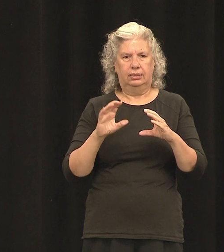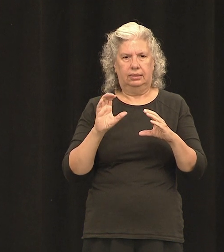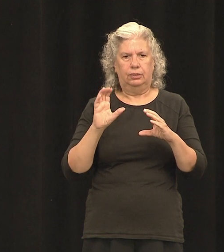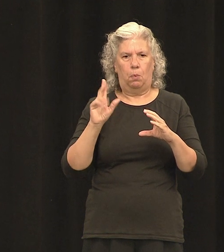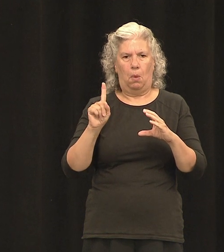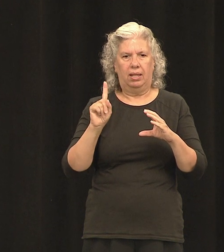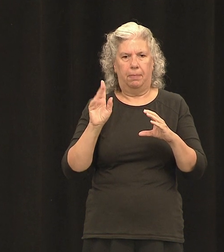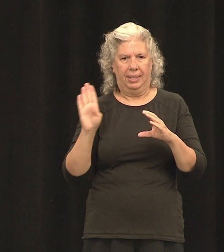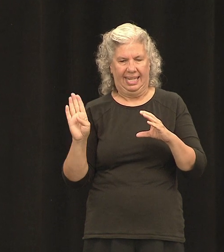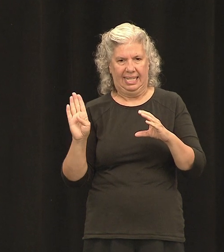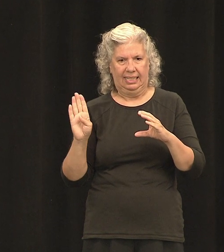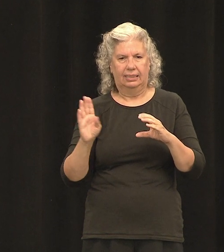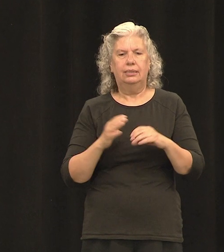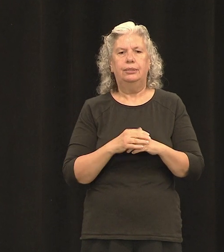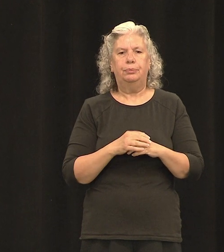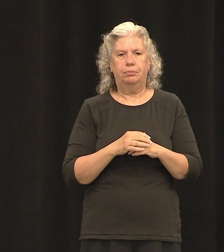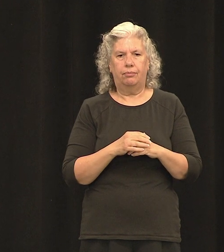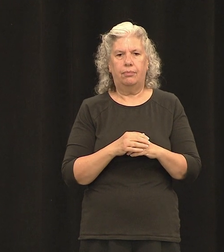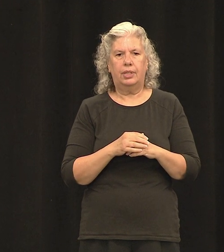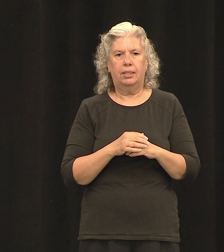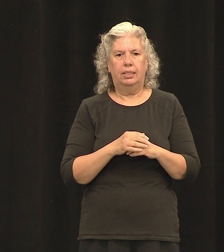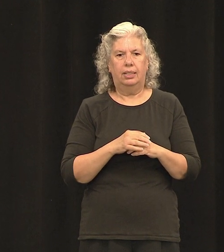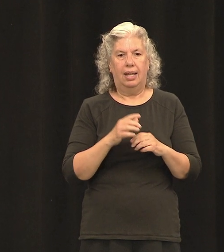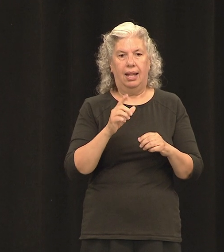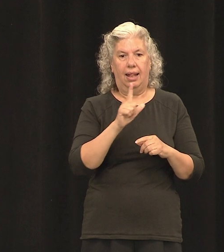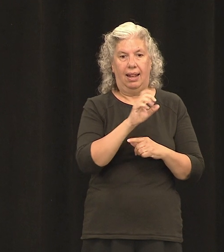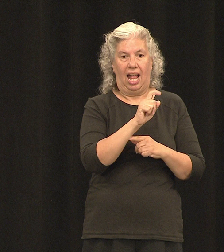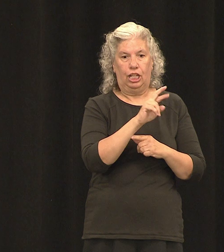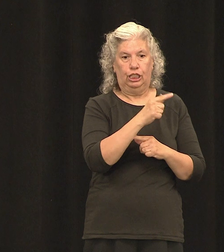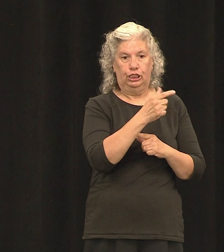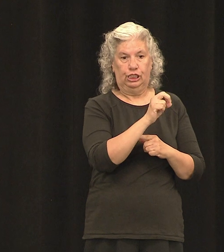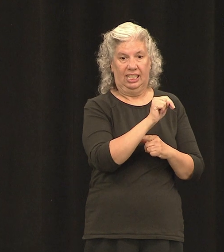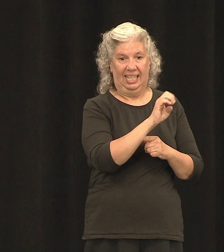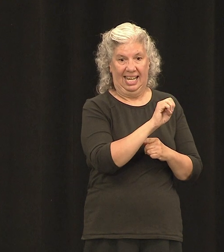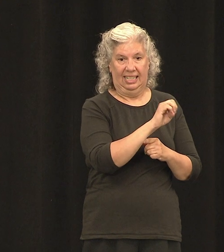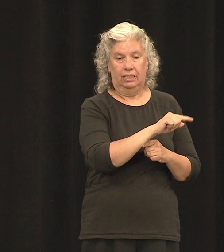type, and the letters are the gene.